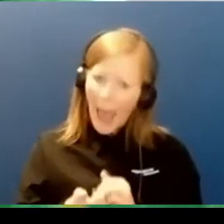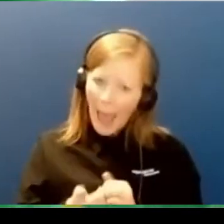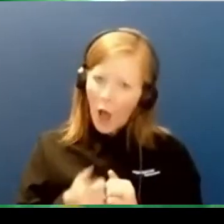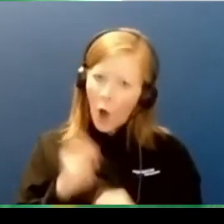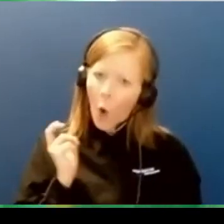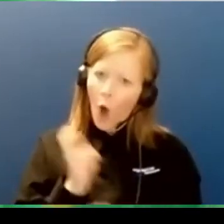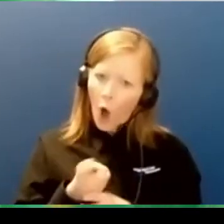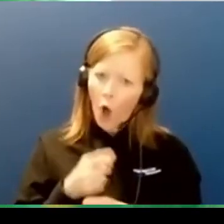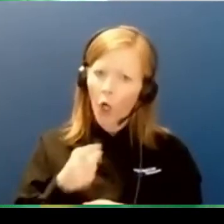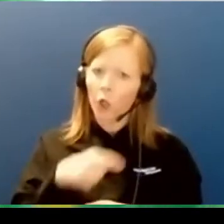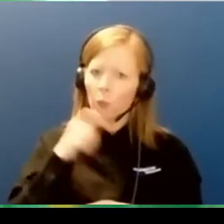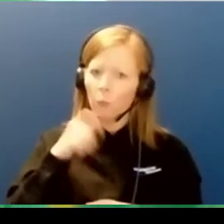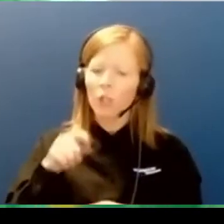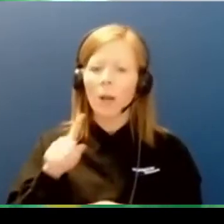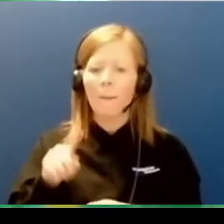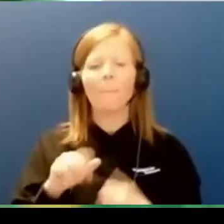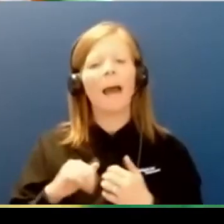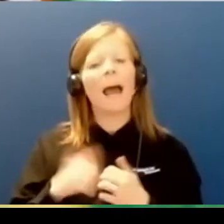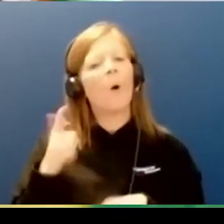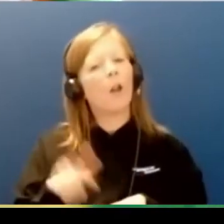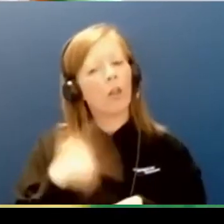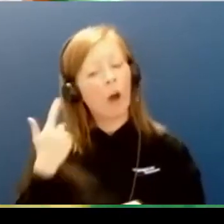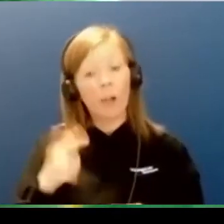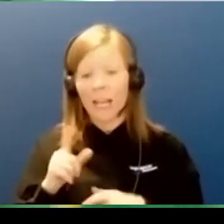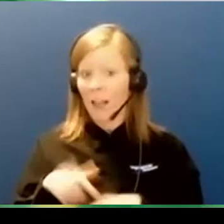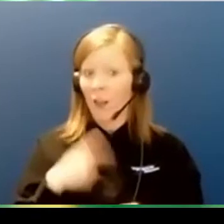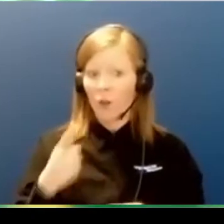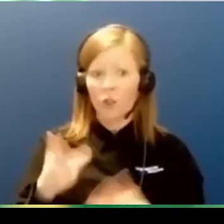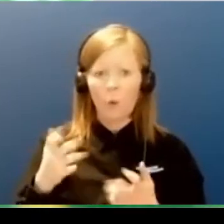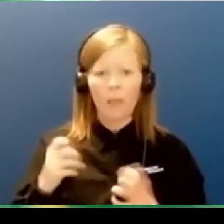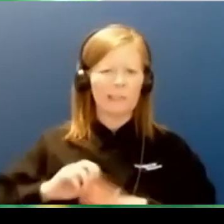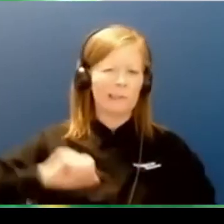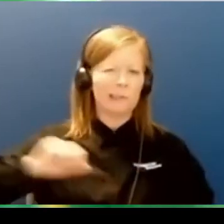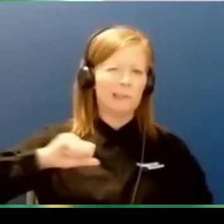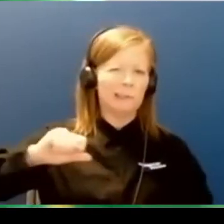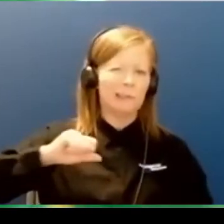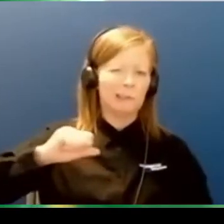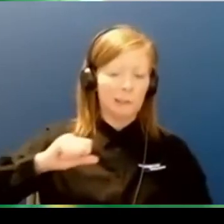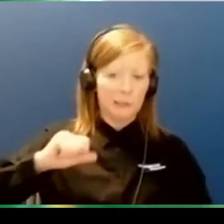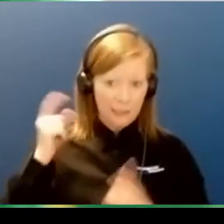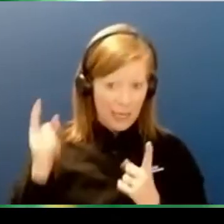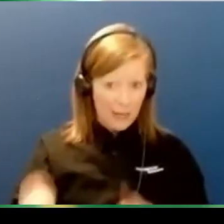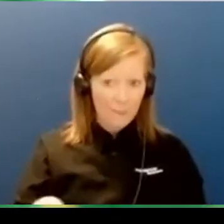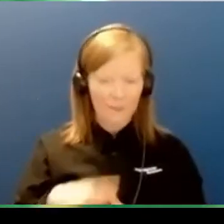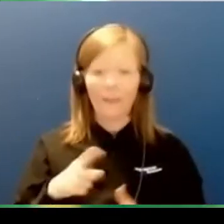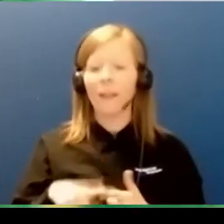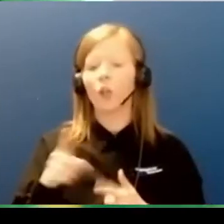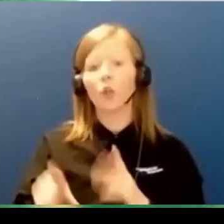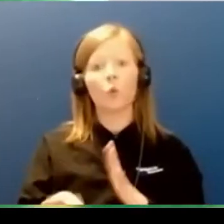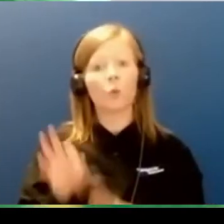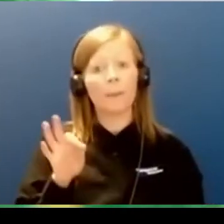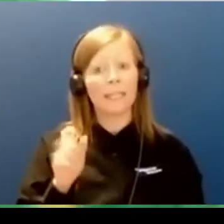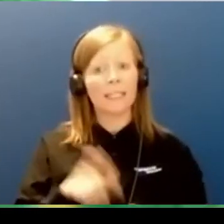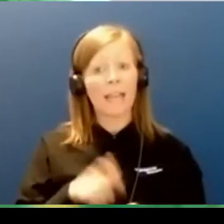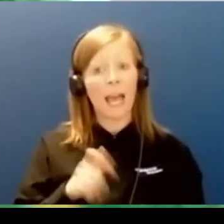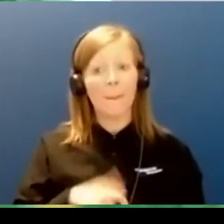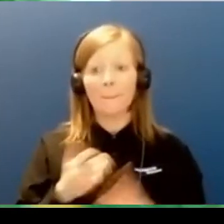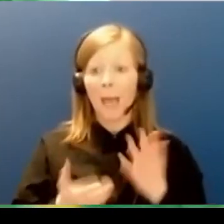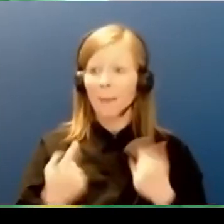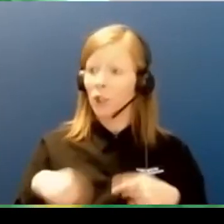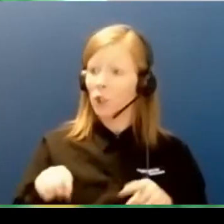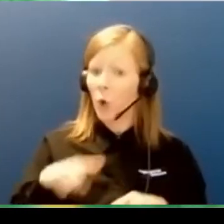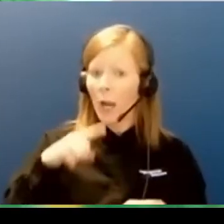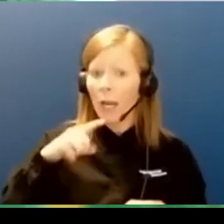you brush. So as long as they will allow you to, and if they really resist getting their teeth brushed, you can choose a time during bath